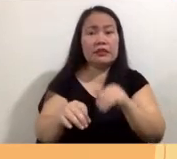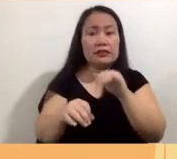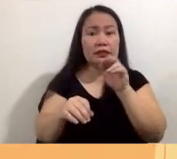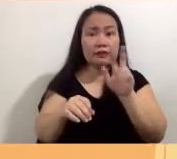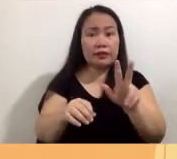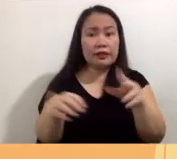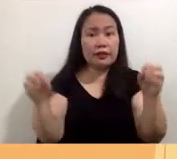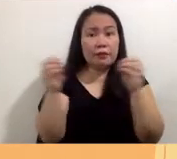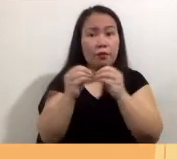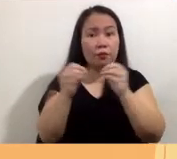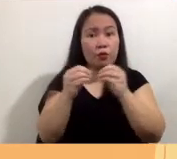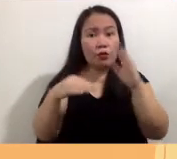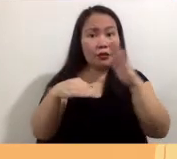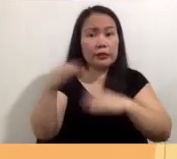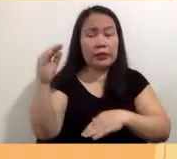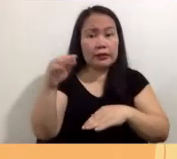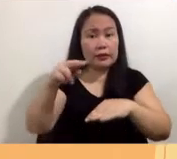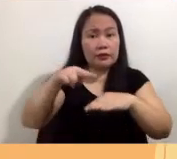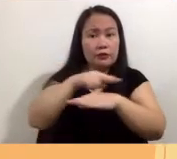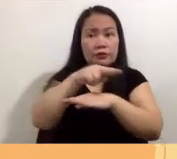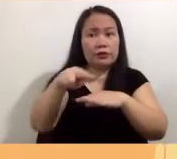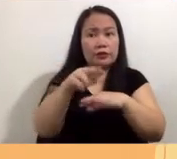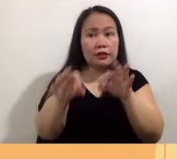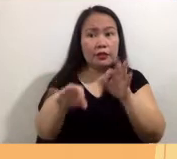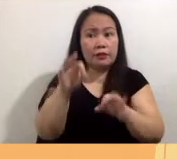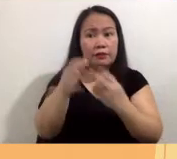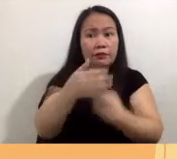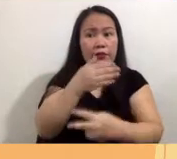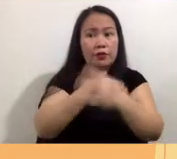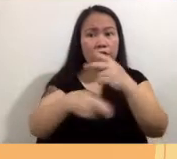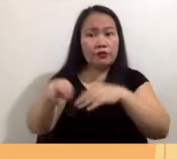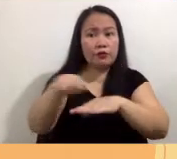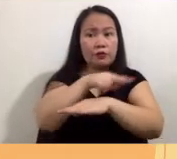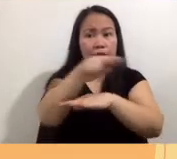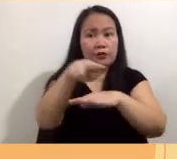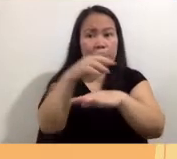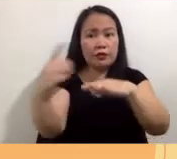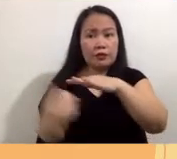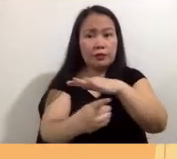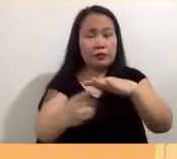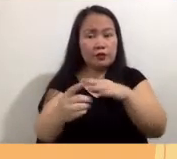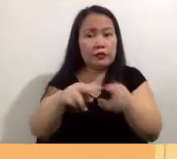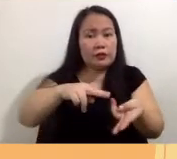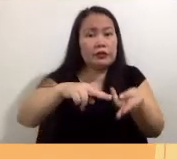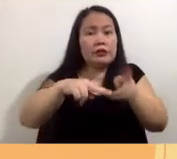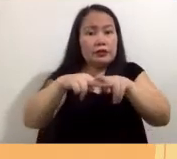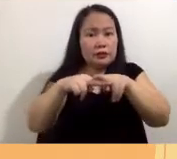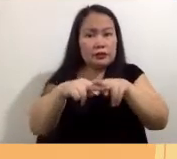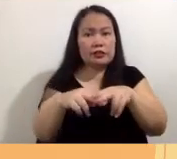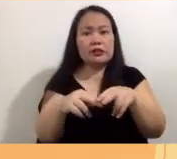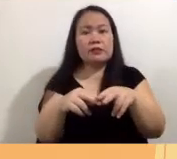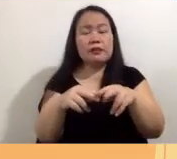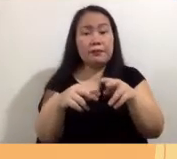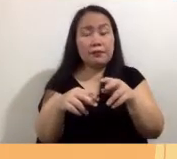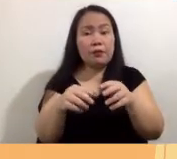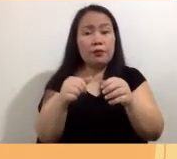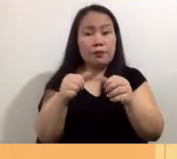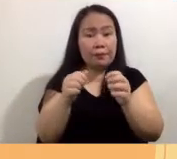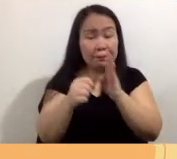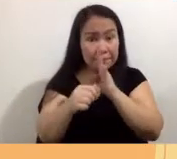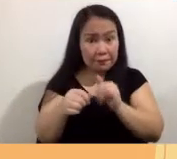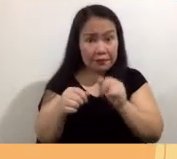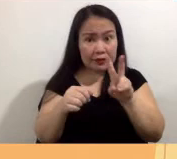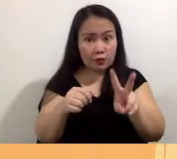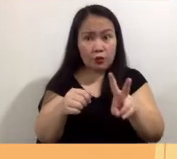the numerator. If both numerator and denominator are increased by 2, so ibig sabihin nadagdagan,